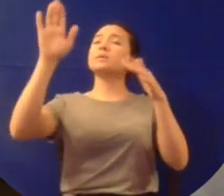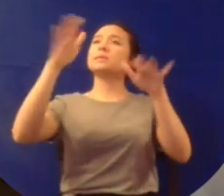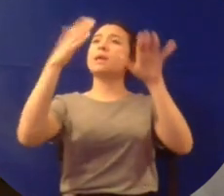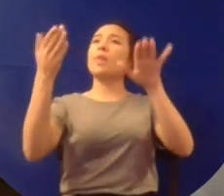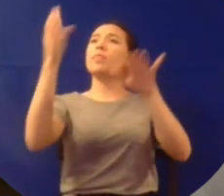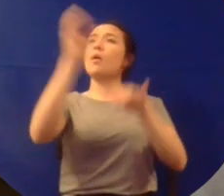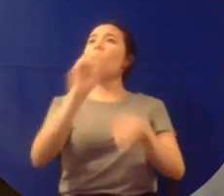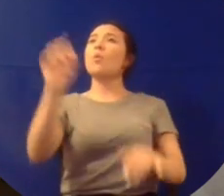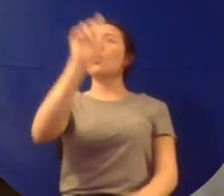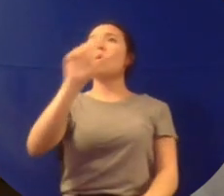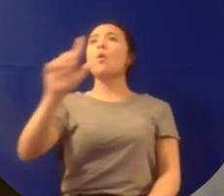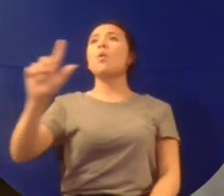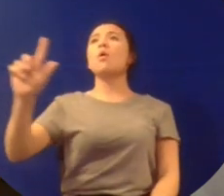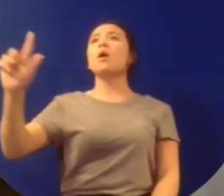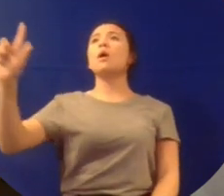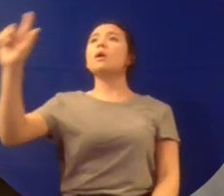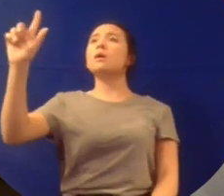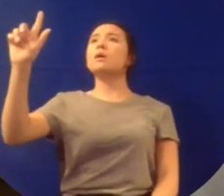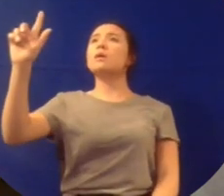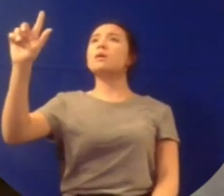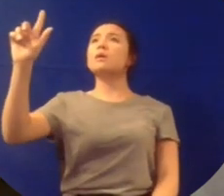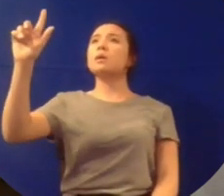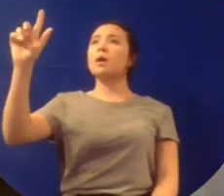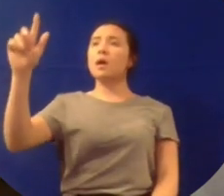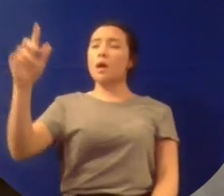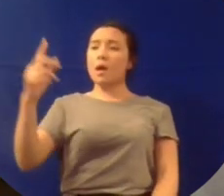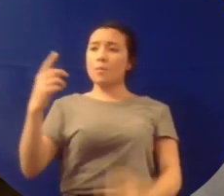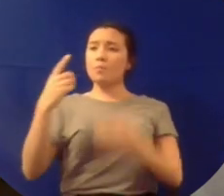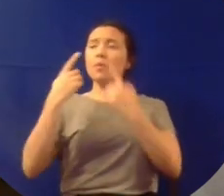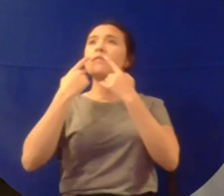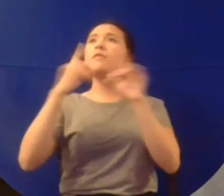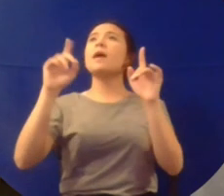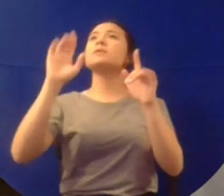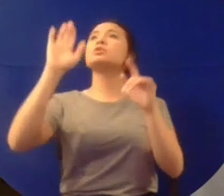faith. We proclaim your death, O